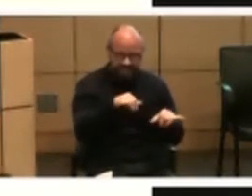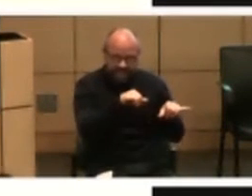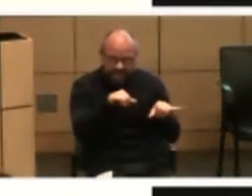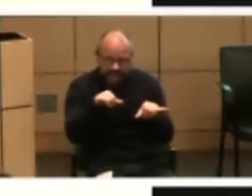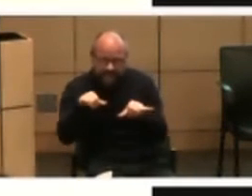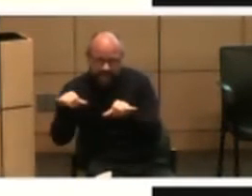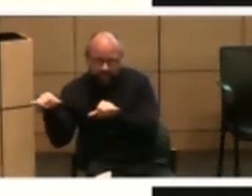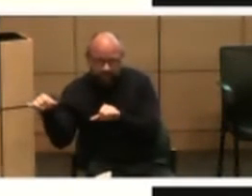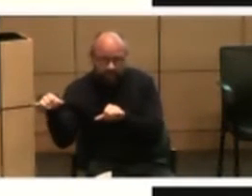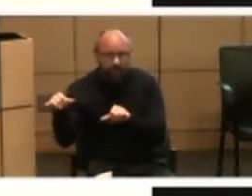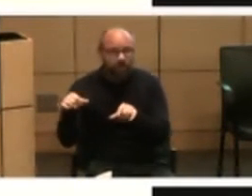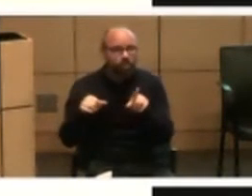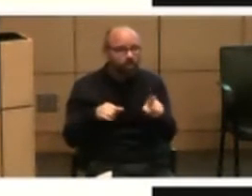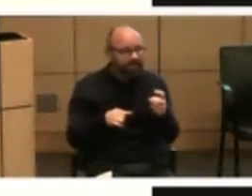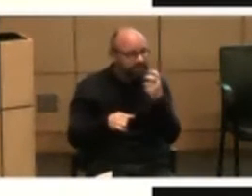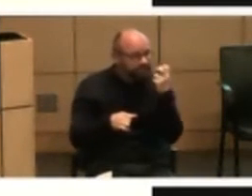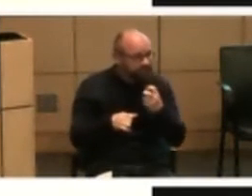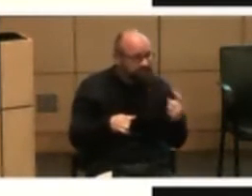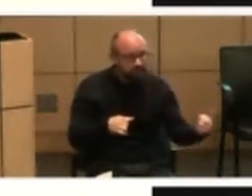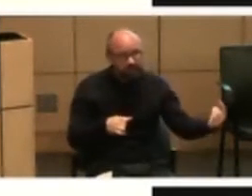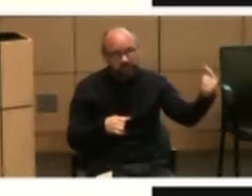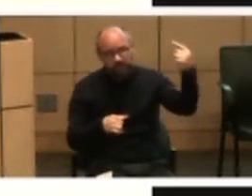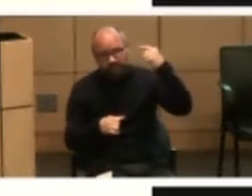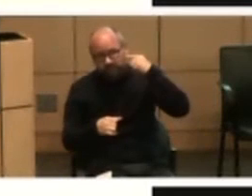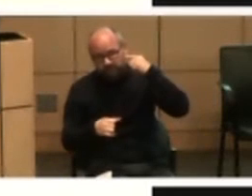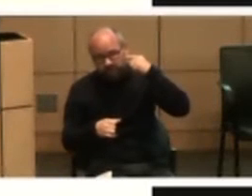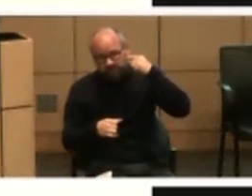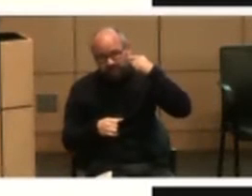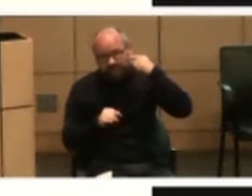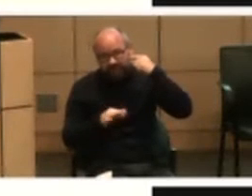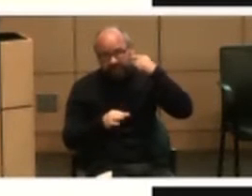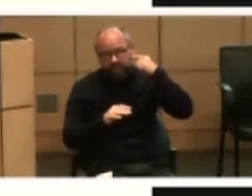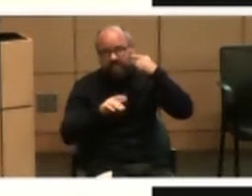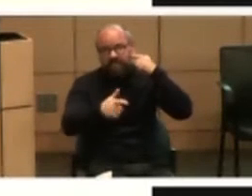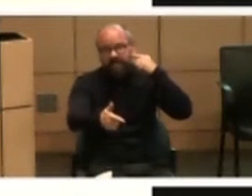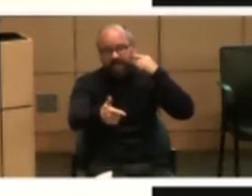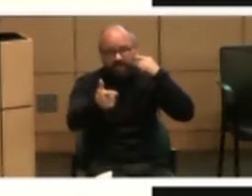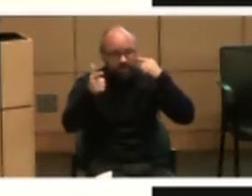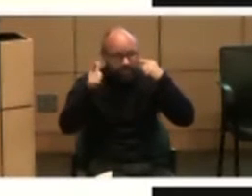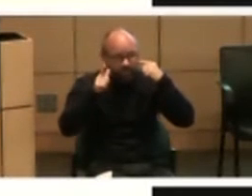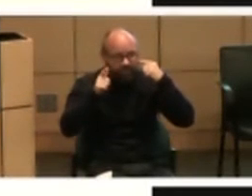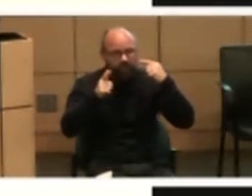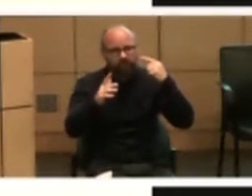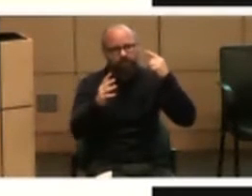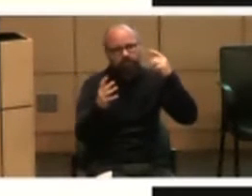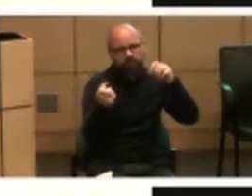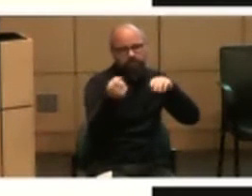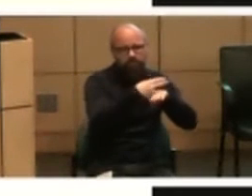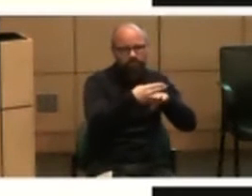that arrives sooner, if the echo is not suppressed, can mask another speech sound.